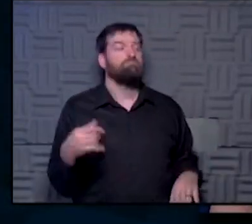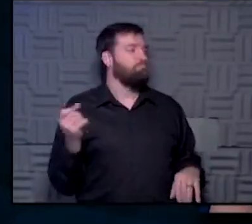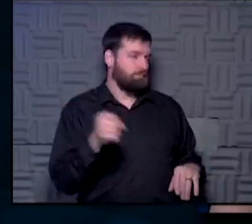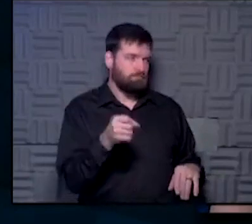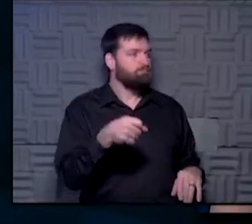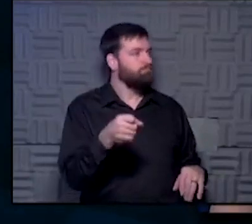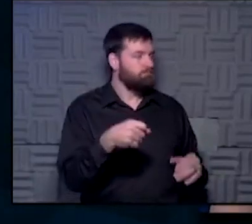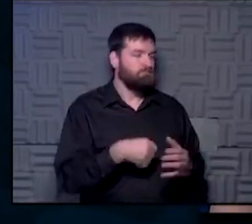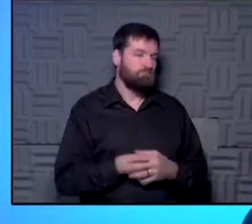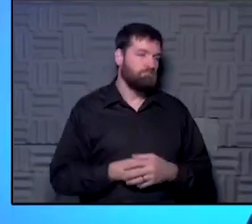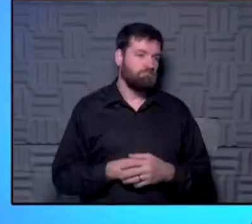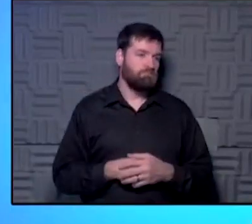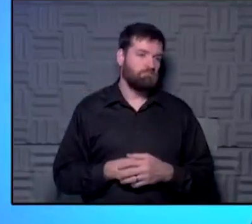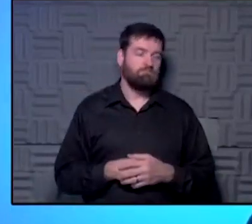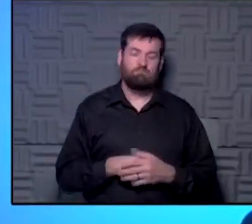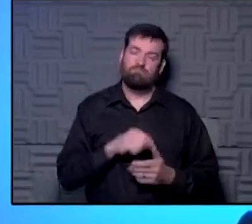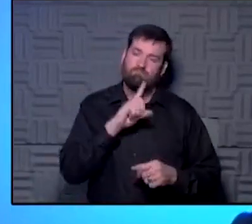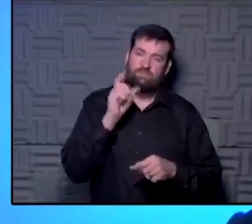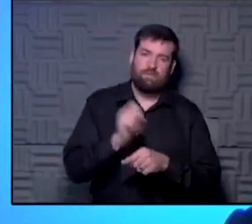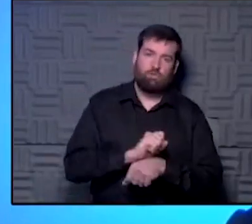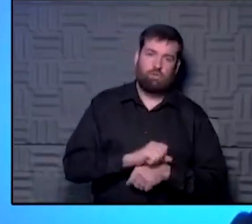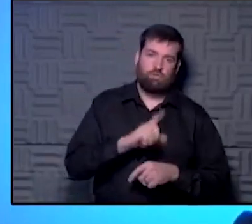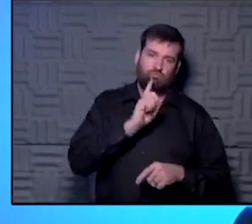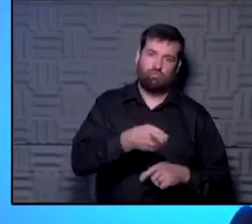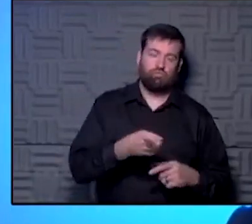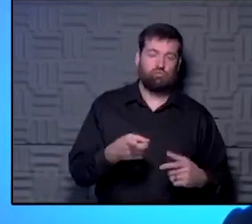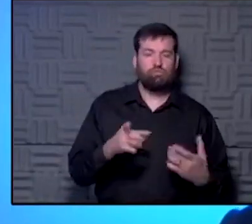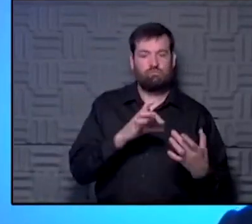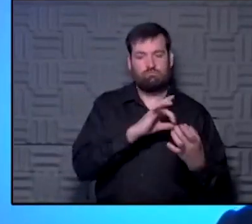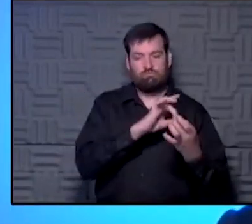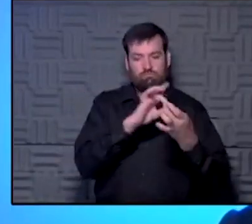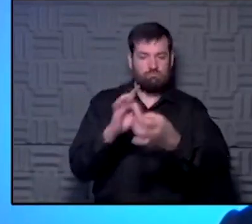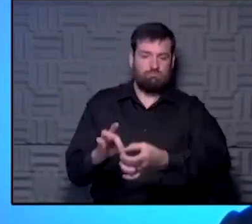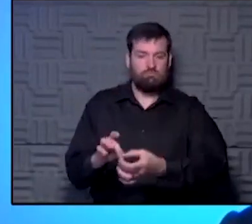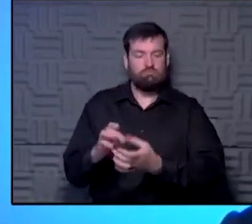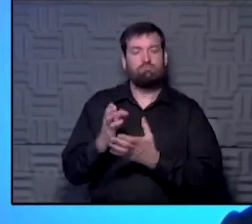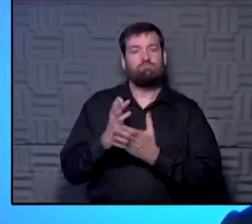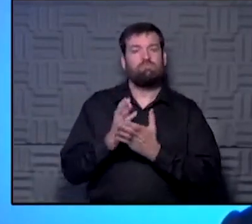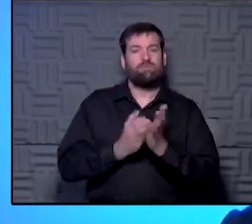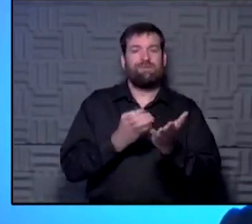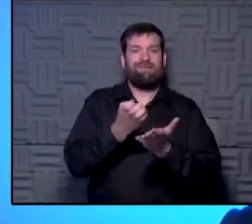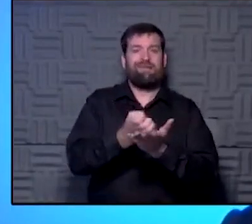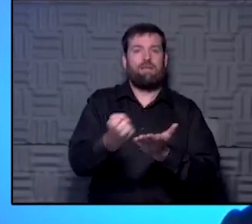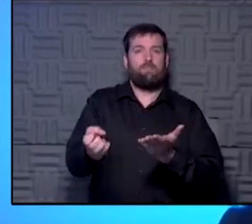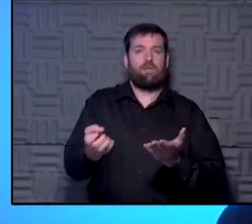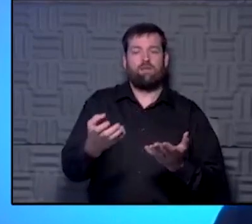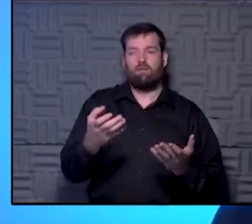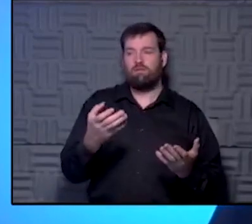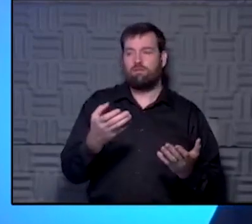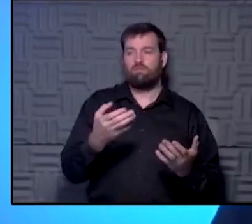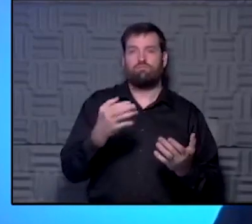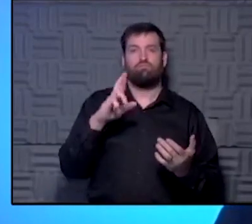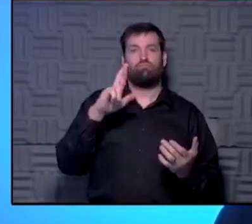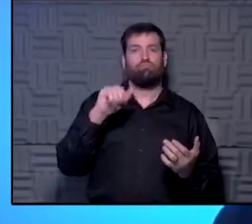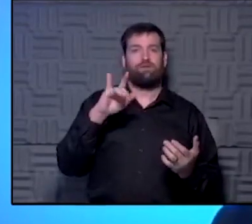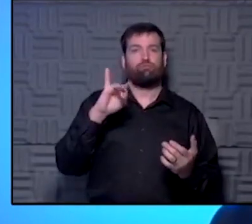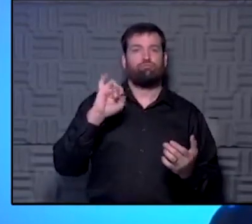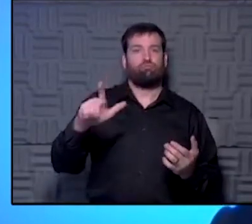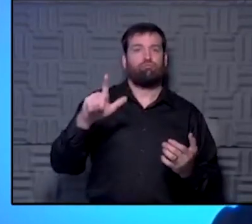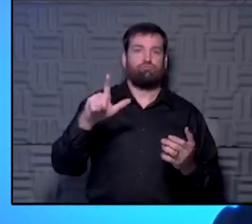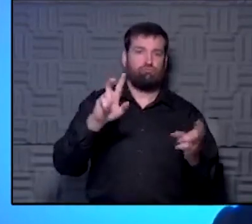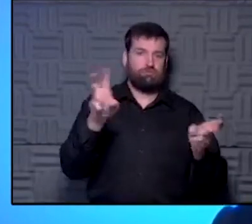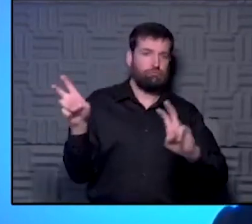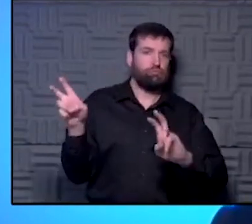that's definitely Consistent. true, and tied to some of the economic and racial issues we've talked about before